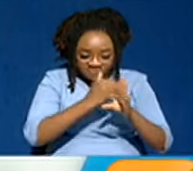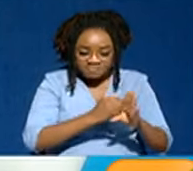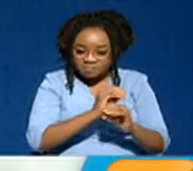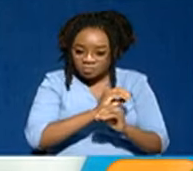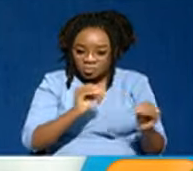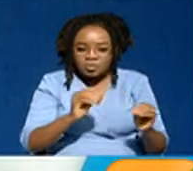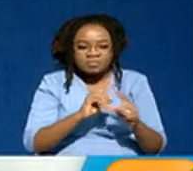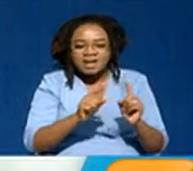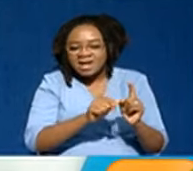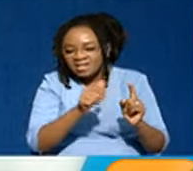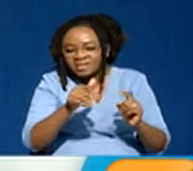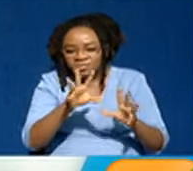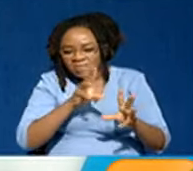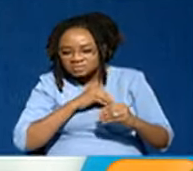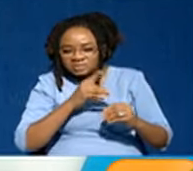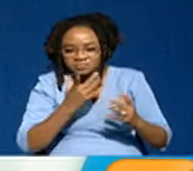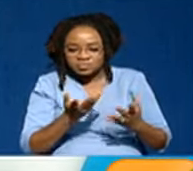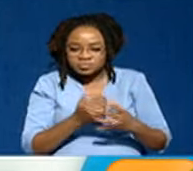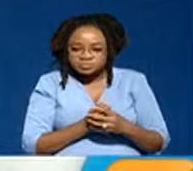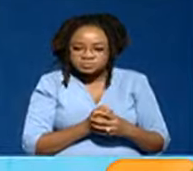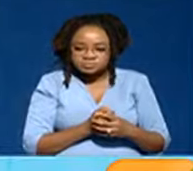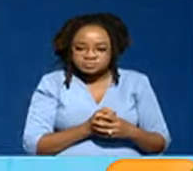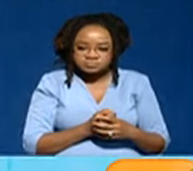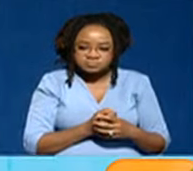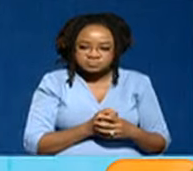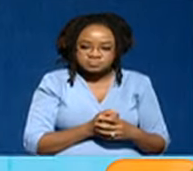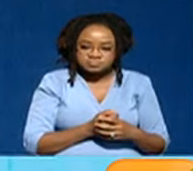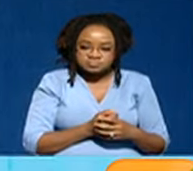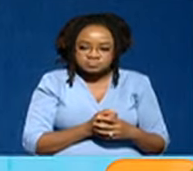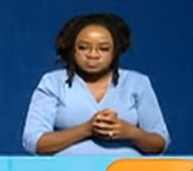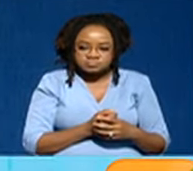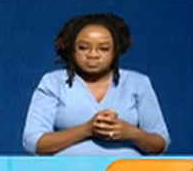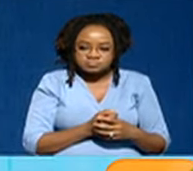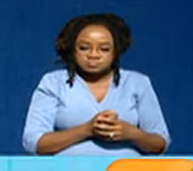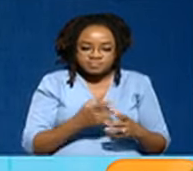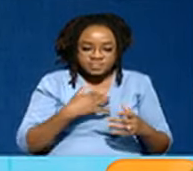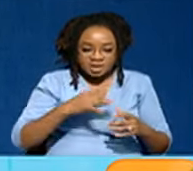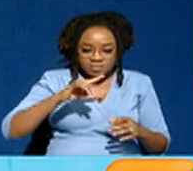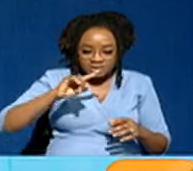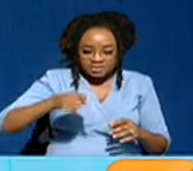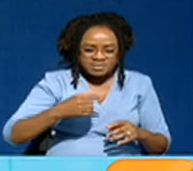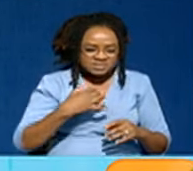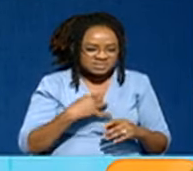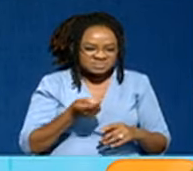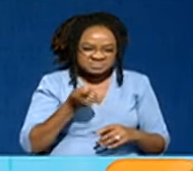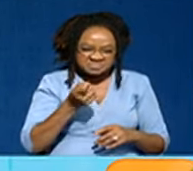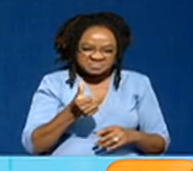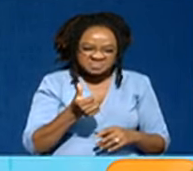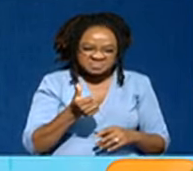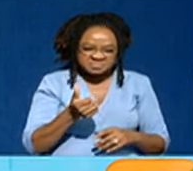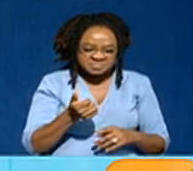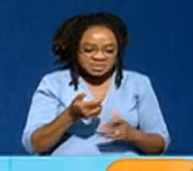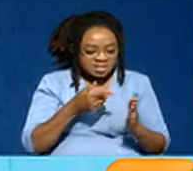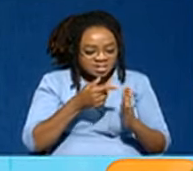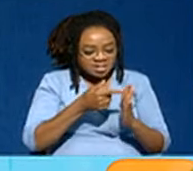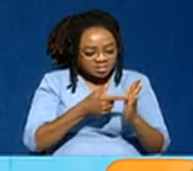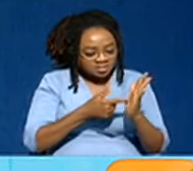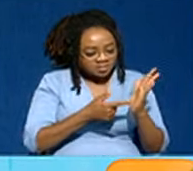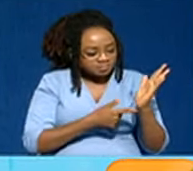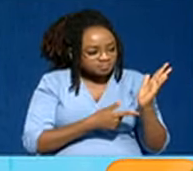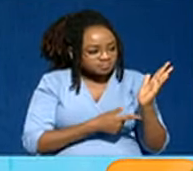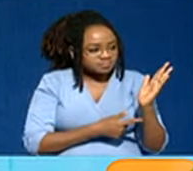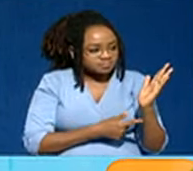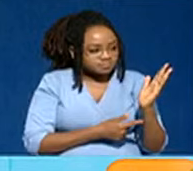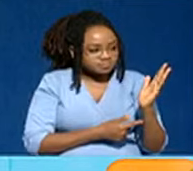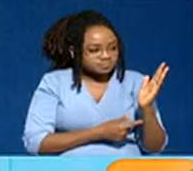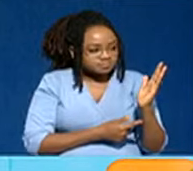averted? Our demands are very basic. Yeah. There is nothing in that strike notice. There